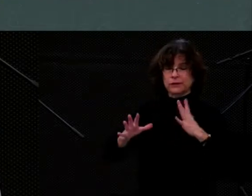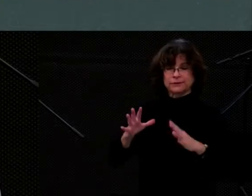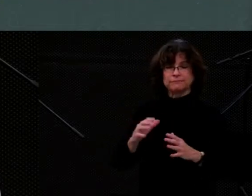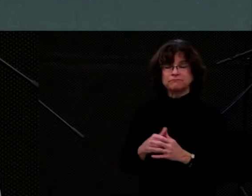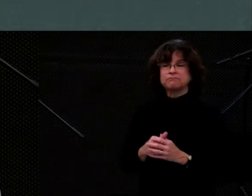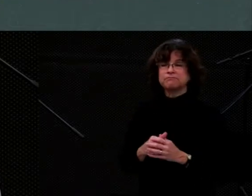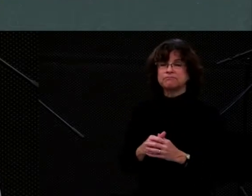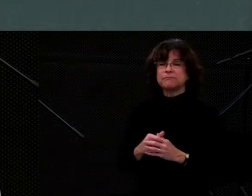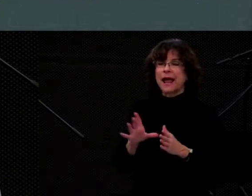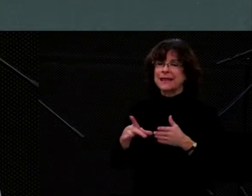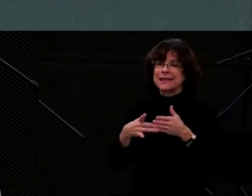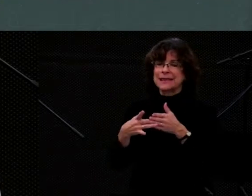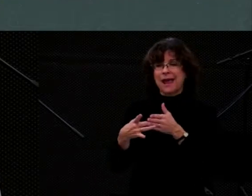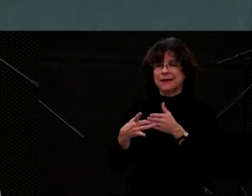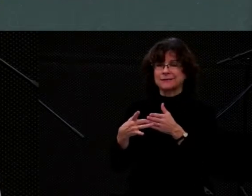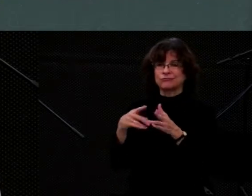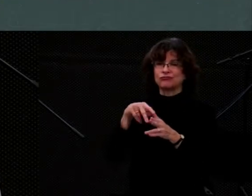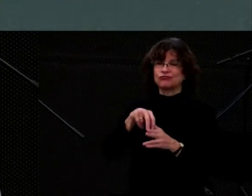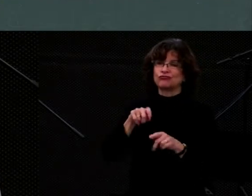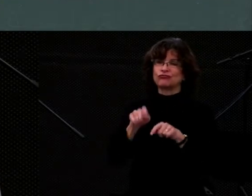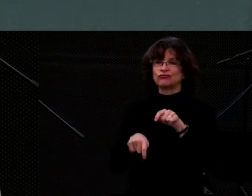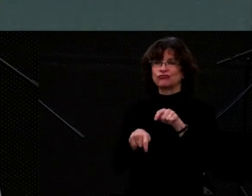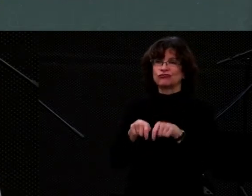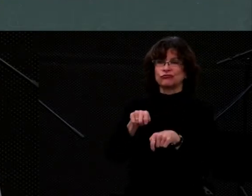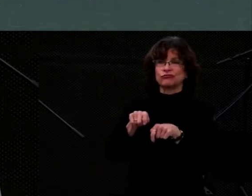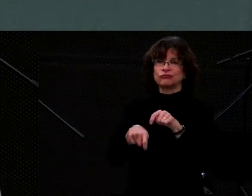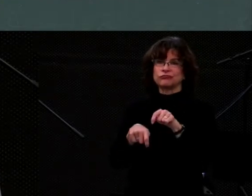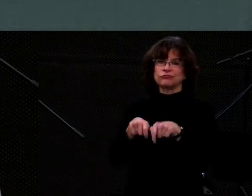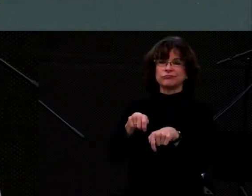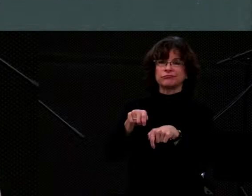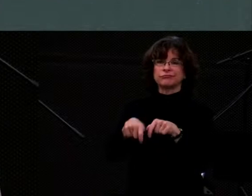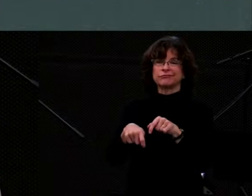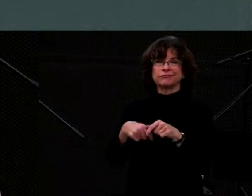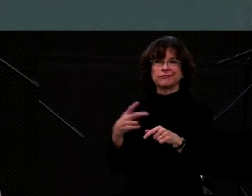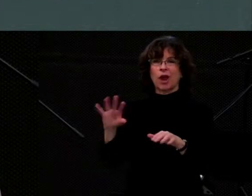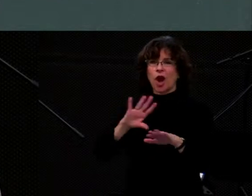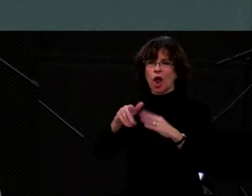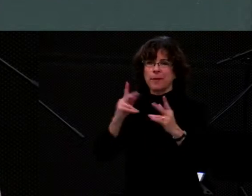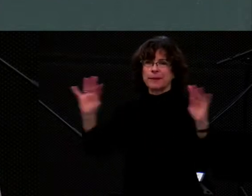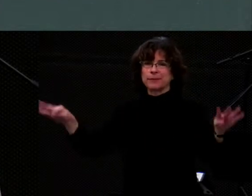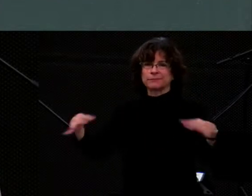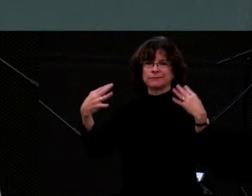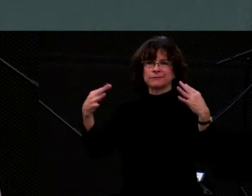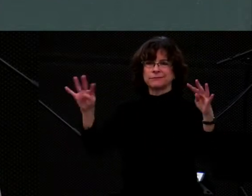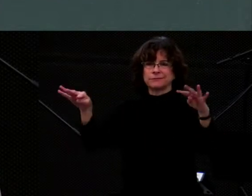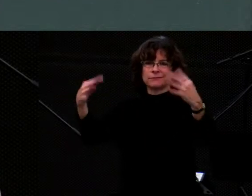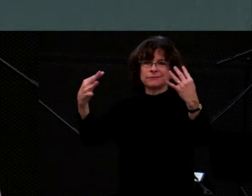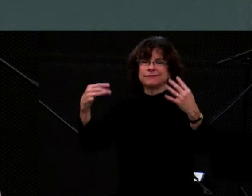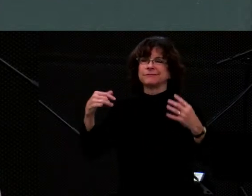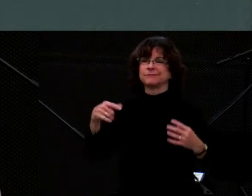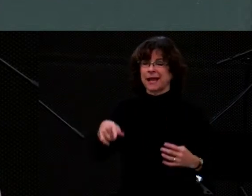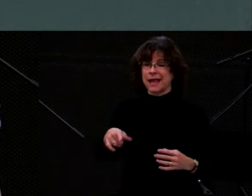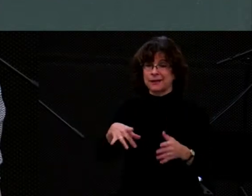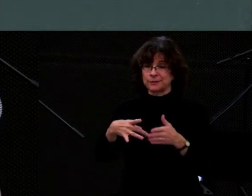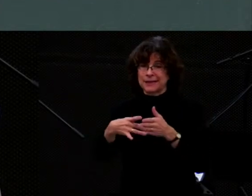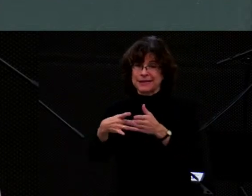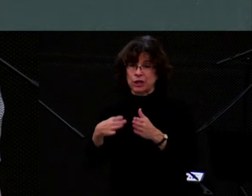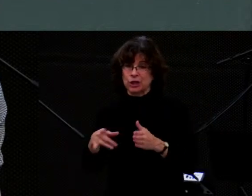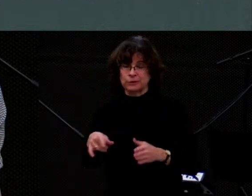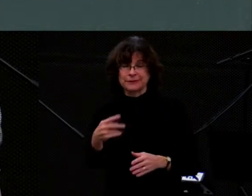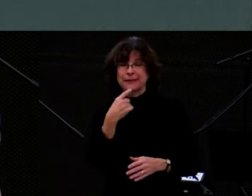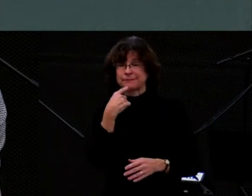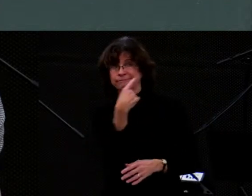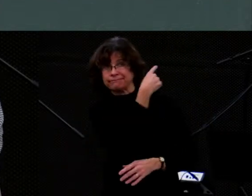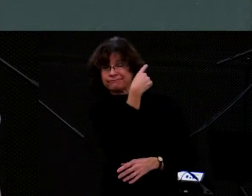"And let them lead them on the horse through the square of the city, proclaiming before him, 'Thus shall it be done to the man whom the king delights